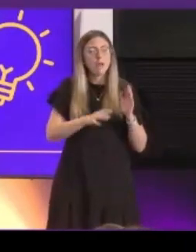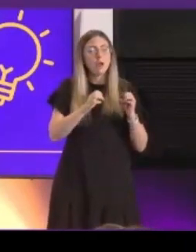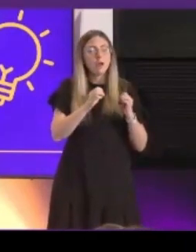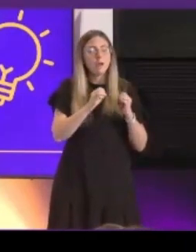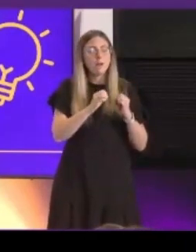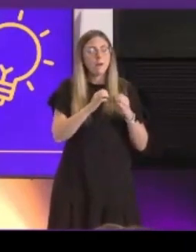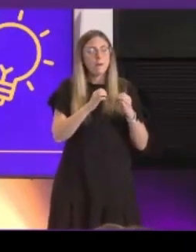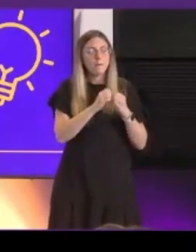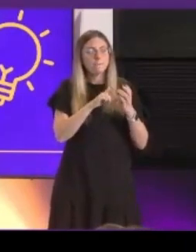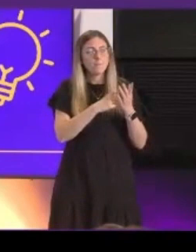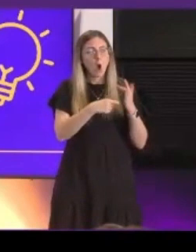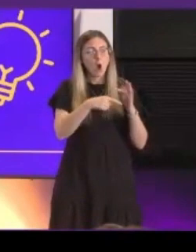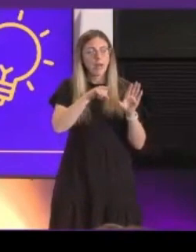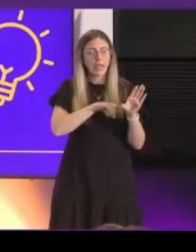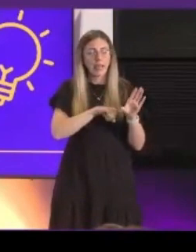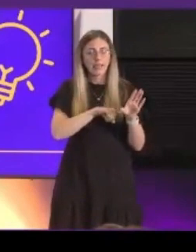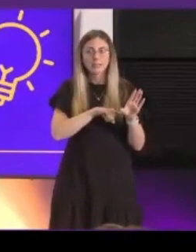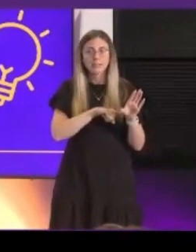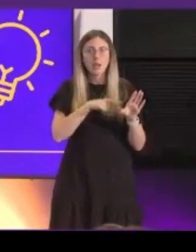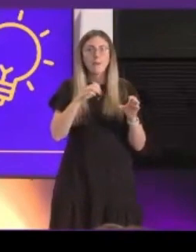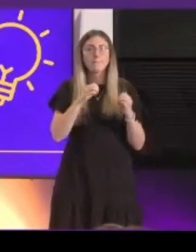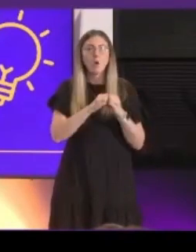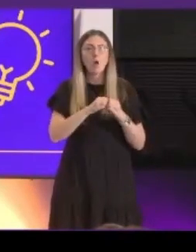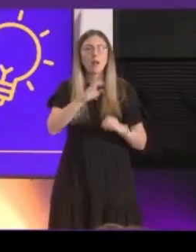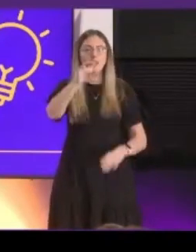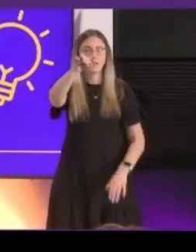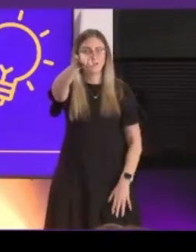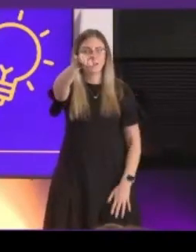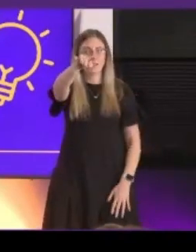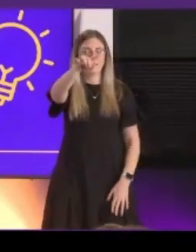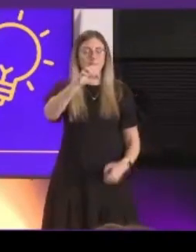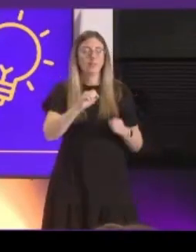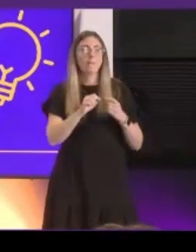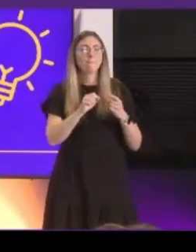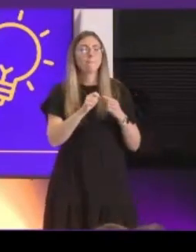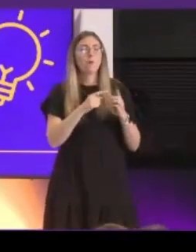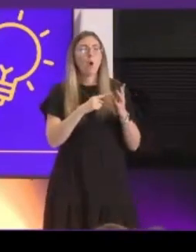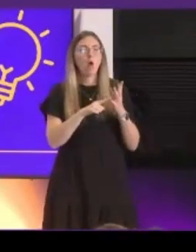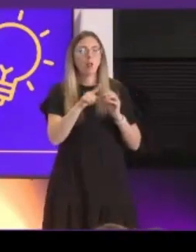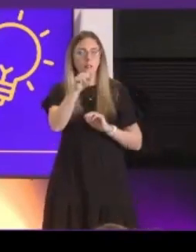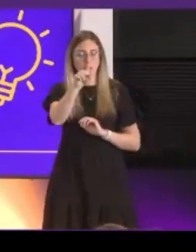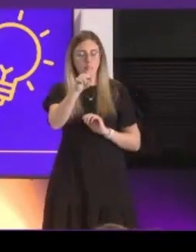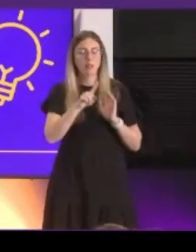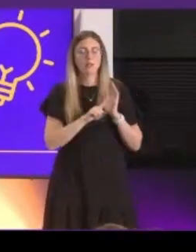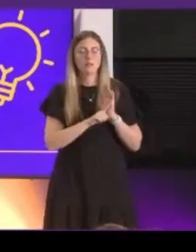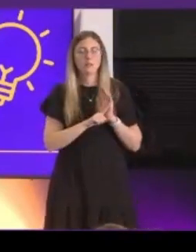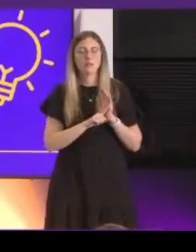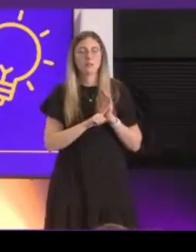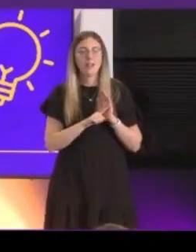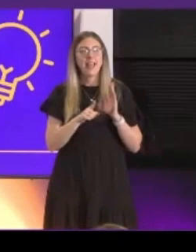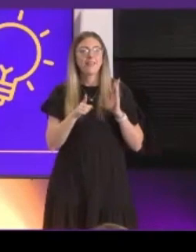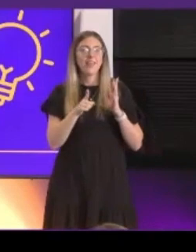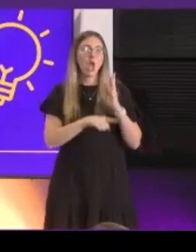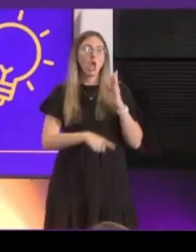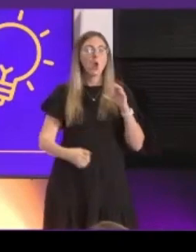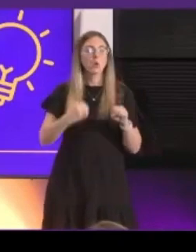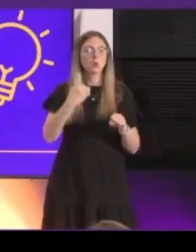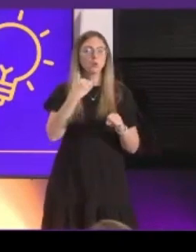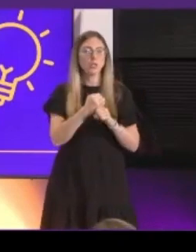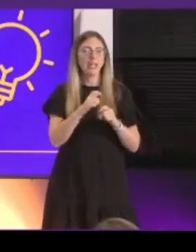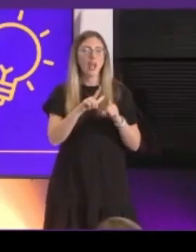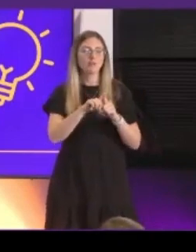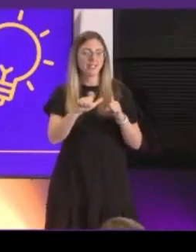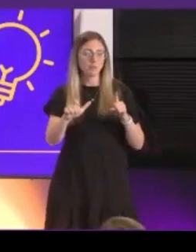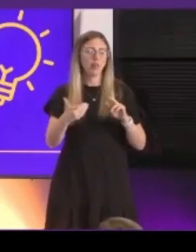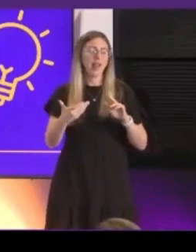Barclays. Is Paul there? There. Oh, there you go, Paul. I fondly refer to Paul as the OG of digital accessibility